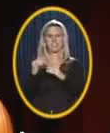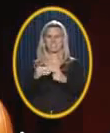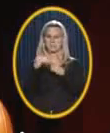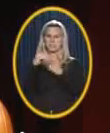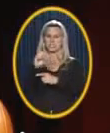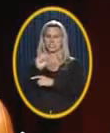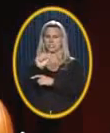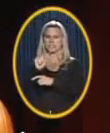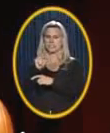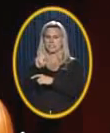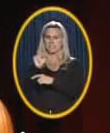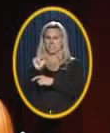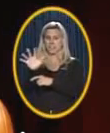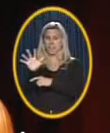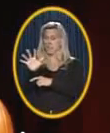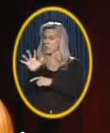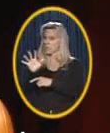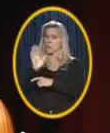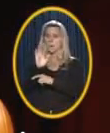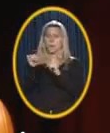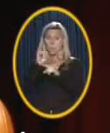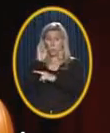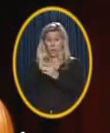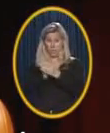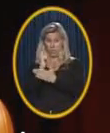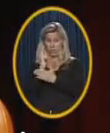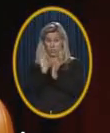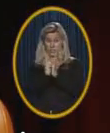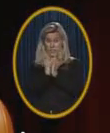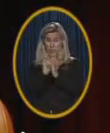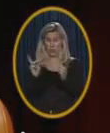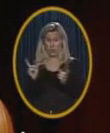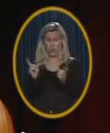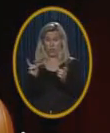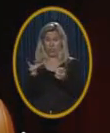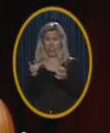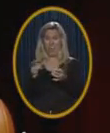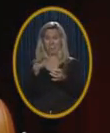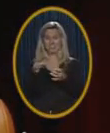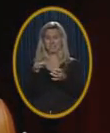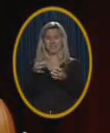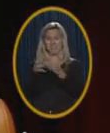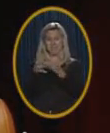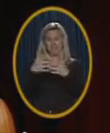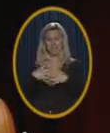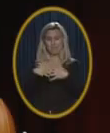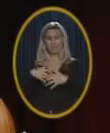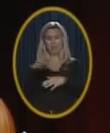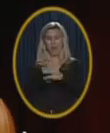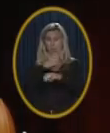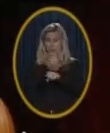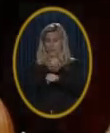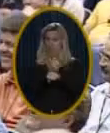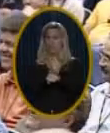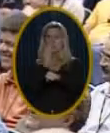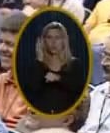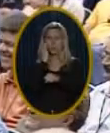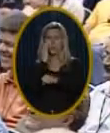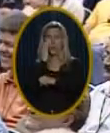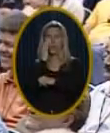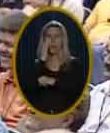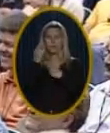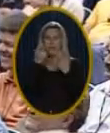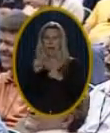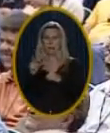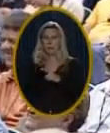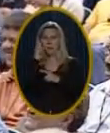V. Boy, when the shuttle, as you well know, when you light those solids, you're headed someplace. You just hope it's in the right direction. And my eyes were about